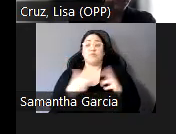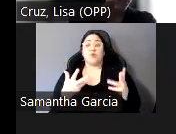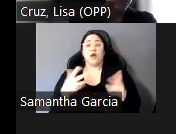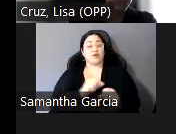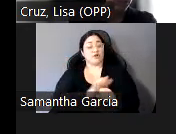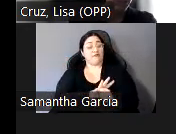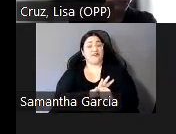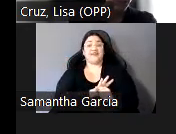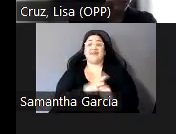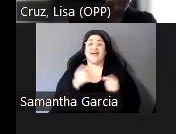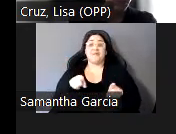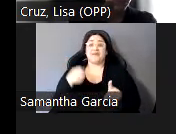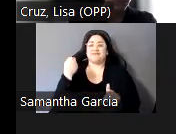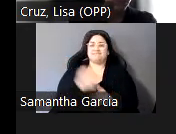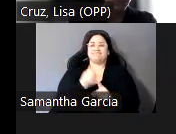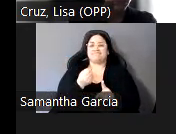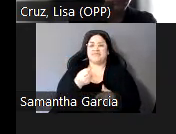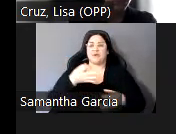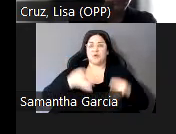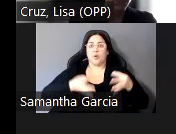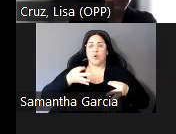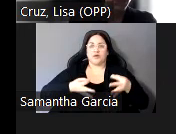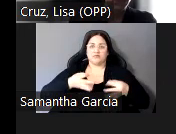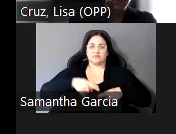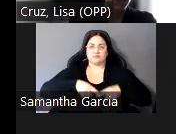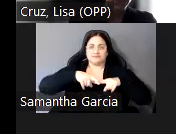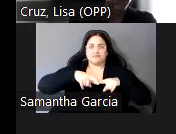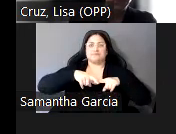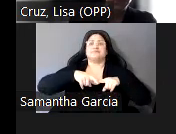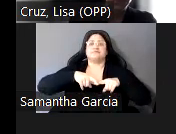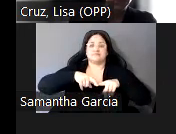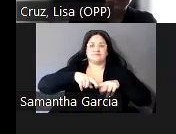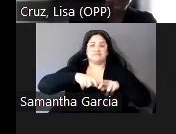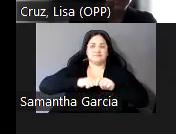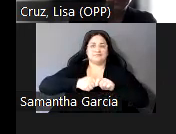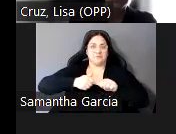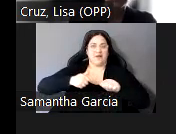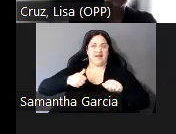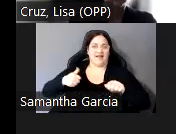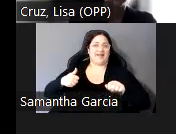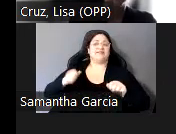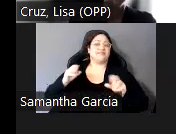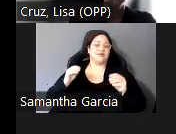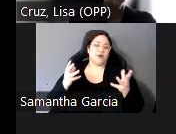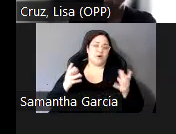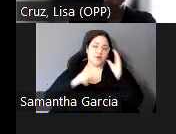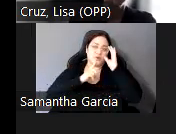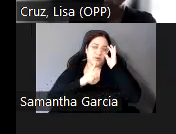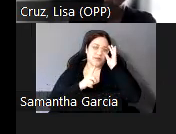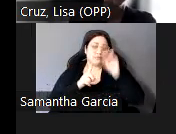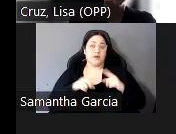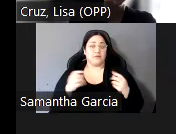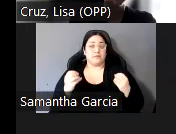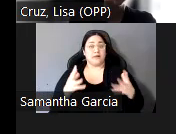to resolve this backlog. They received a large amount of funding, but you ask most Crown attorneys, they have no interest